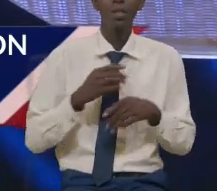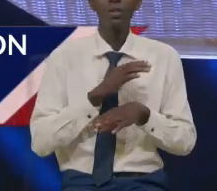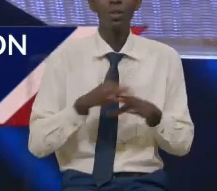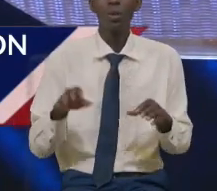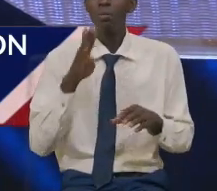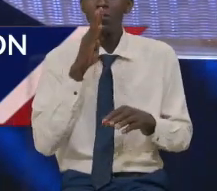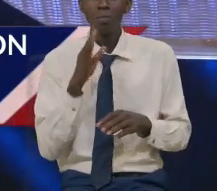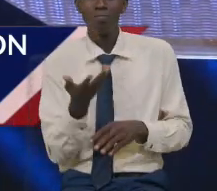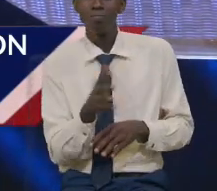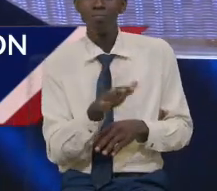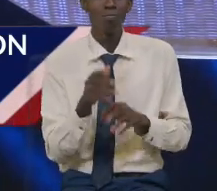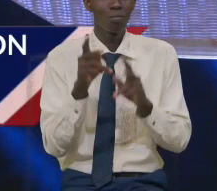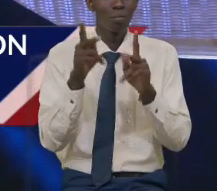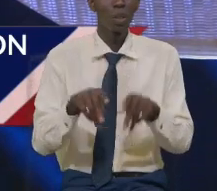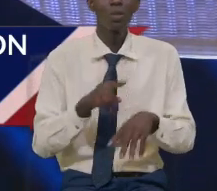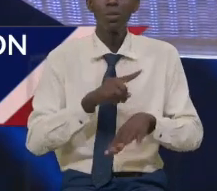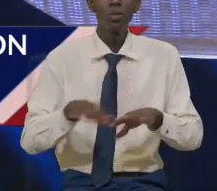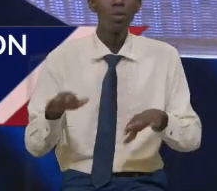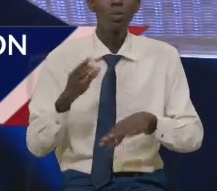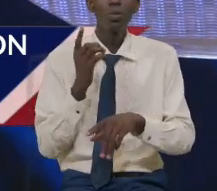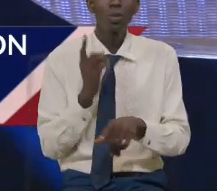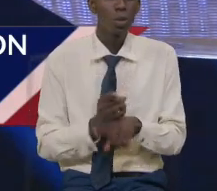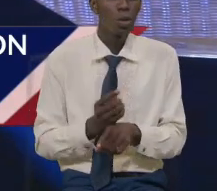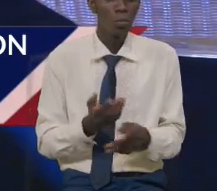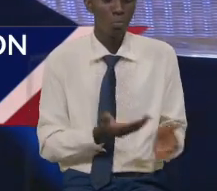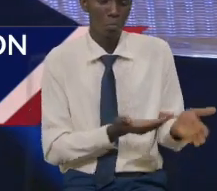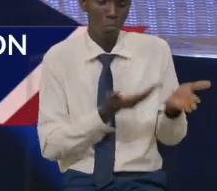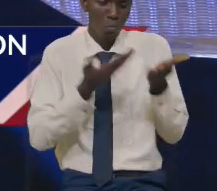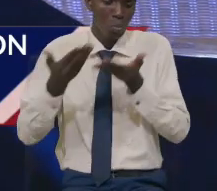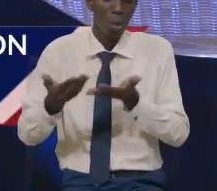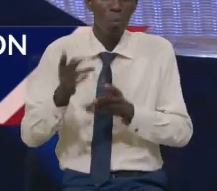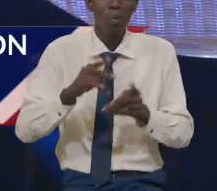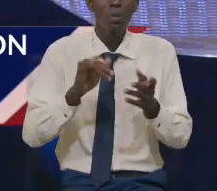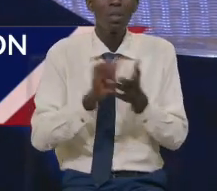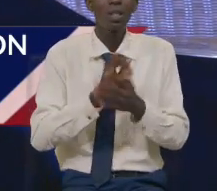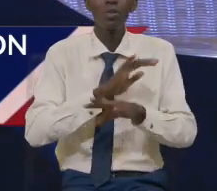and don't praise the people that do not have any